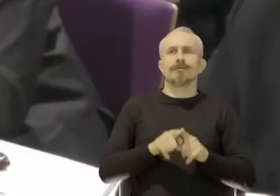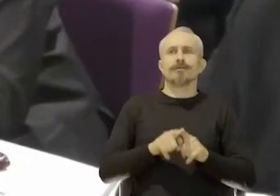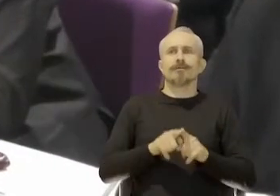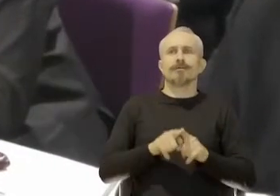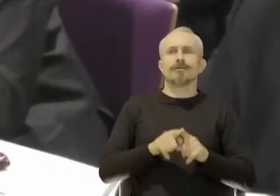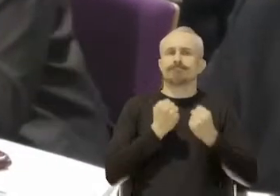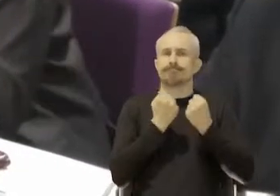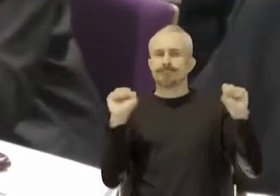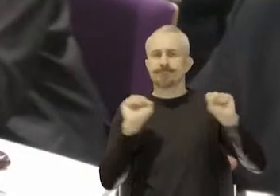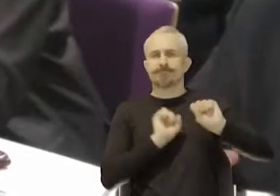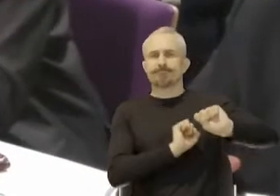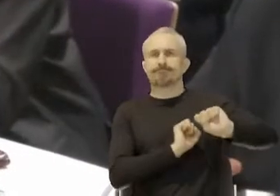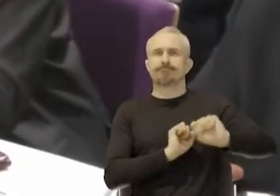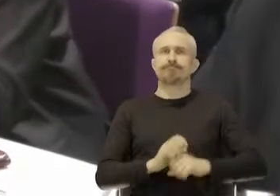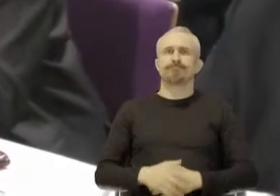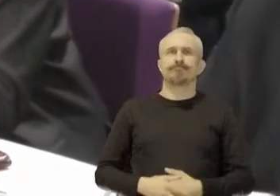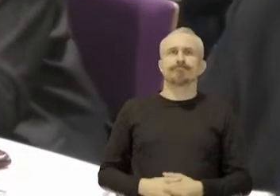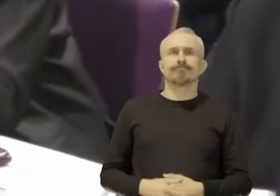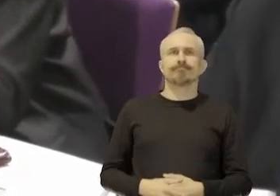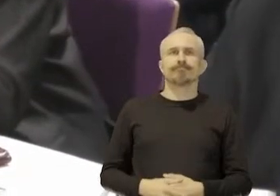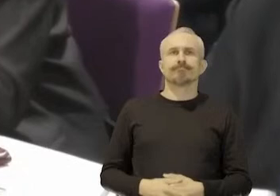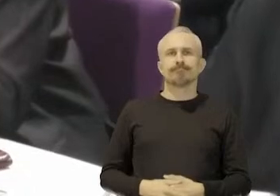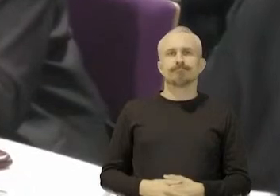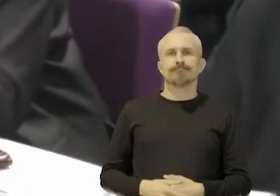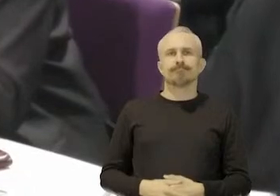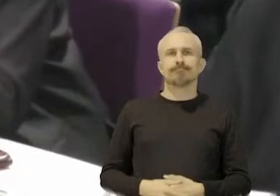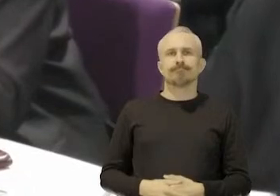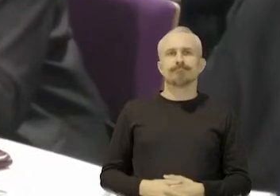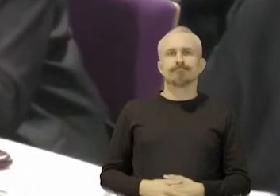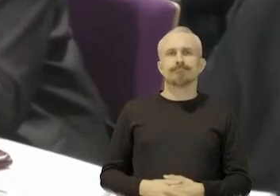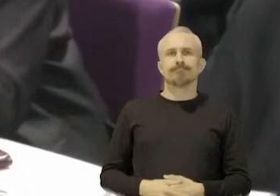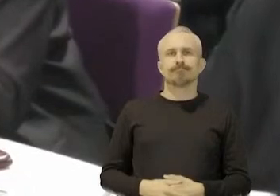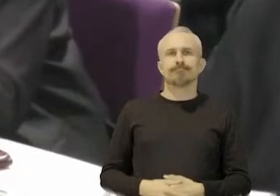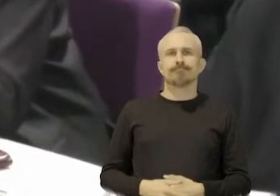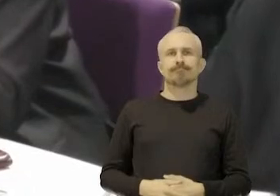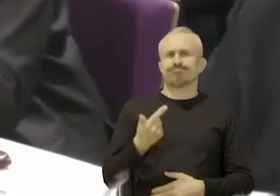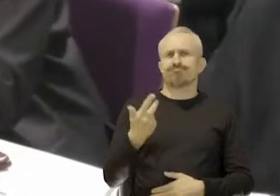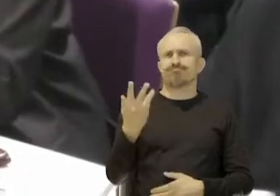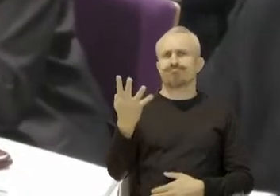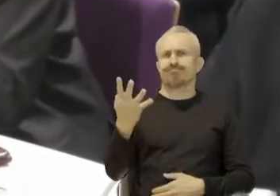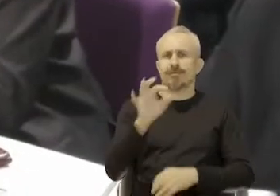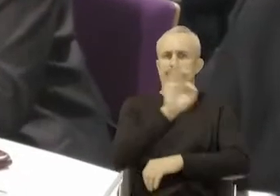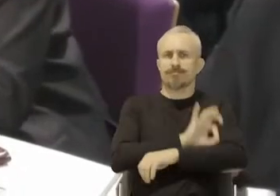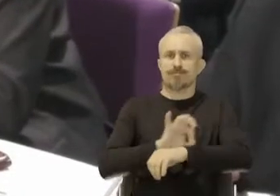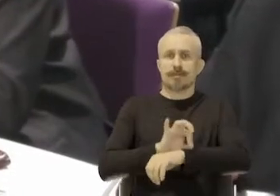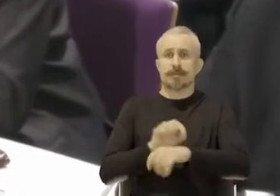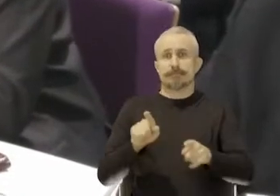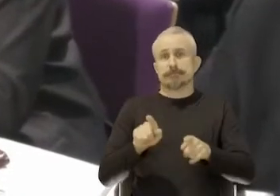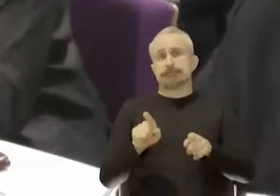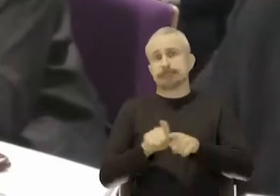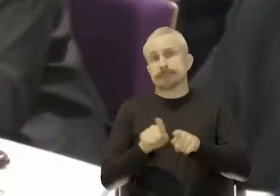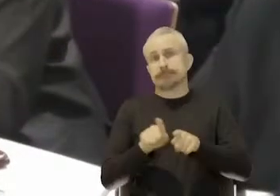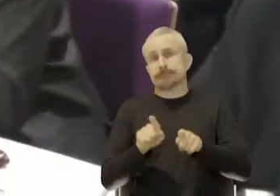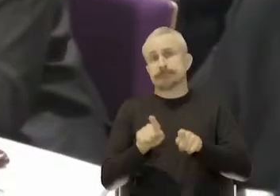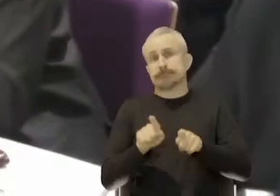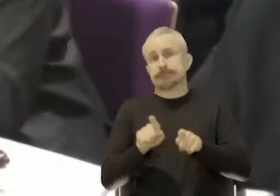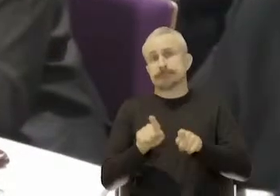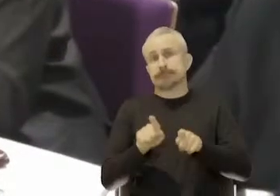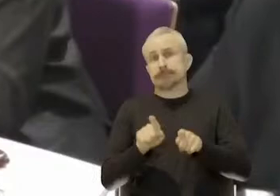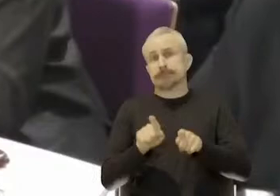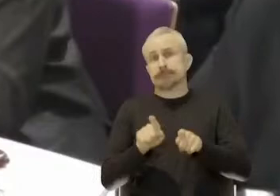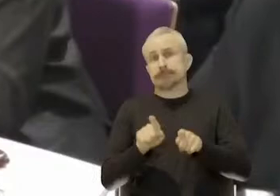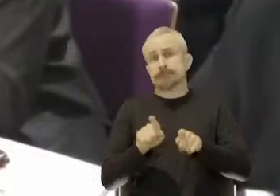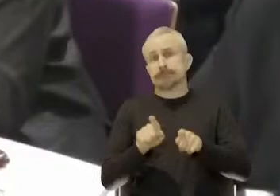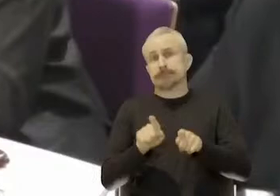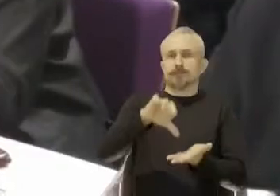also be a pilot, the city of Blantyre and Zomba. The policy identifies key challenges that